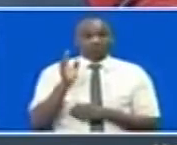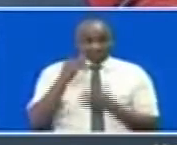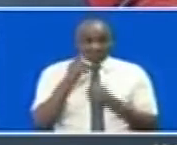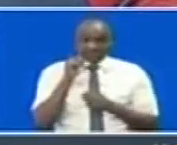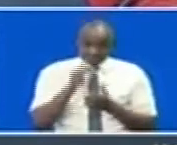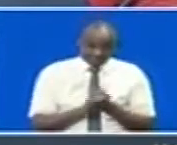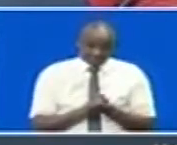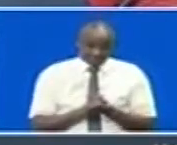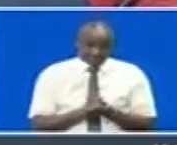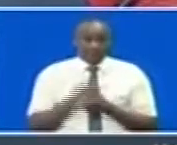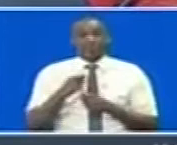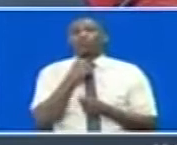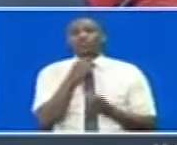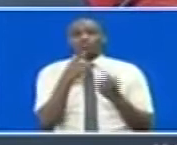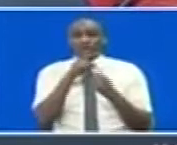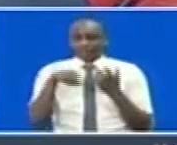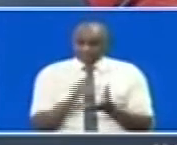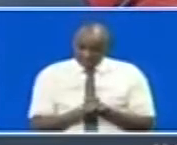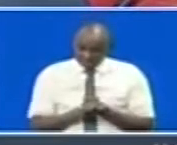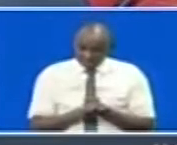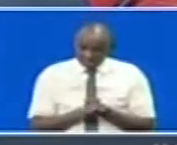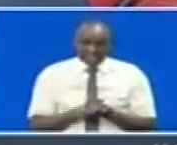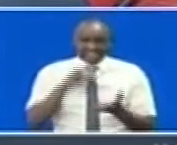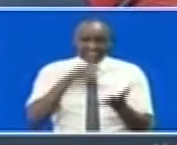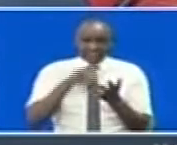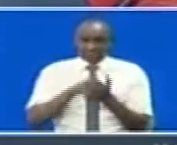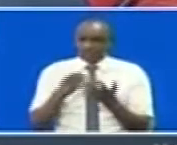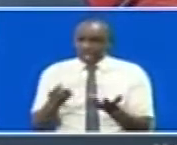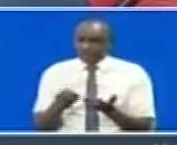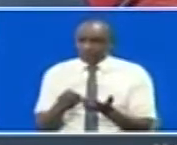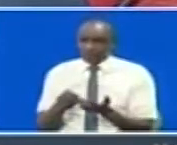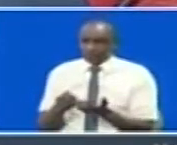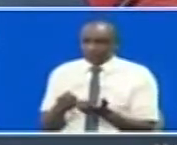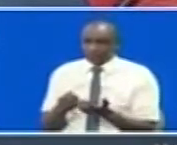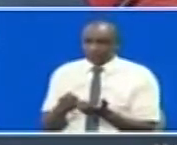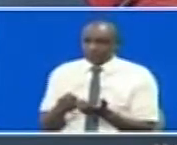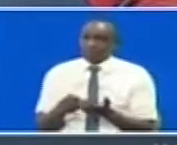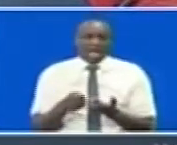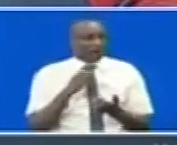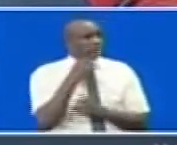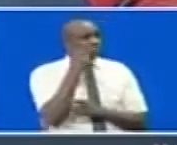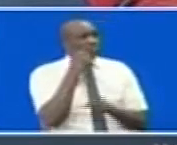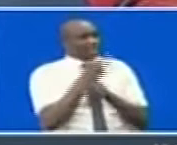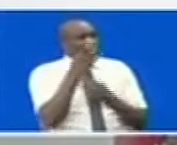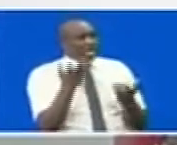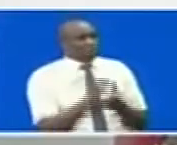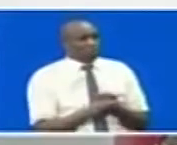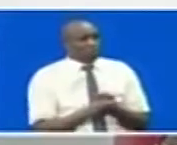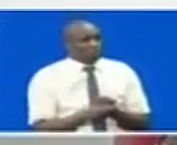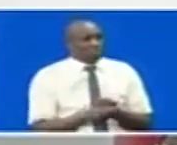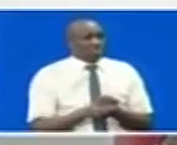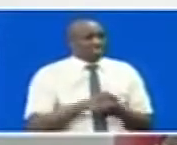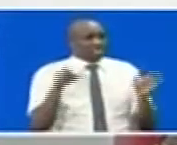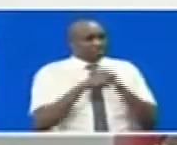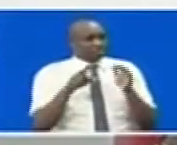reaction on that. But I'd like to talk about, you know, what the situation was like in 2013, because then the